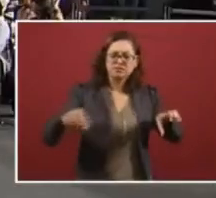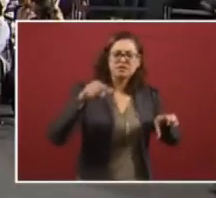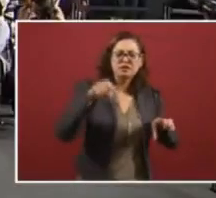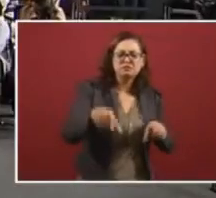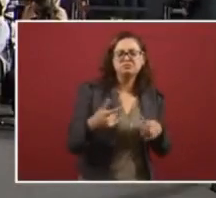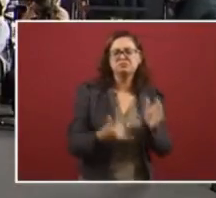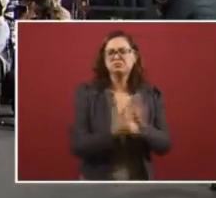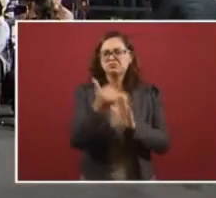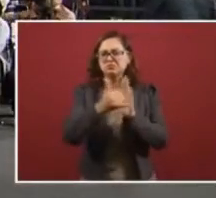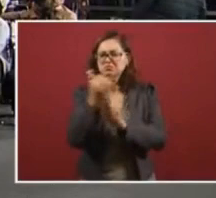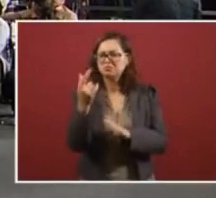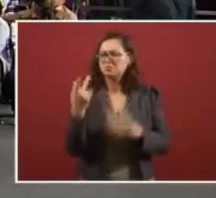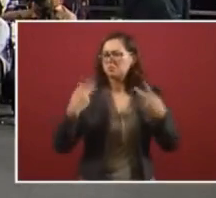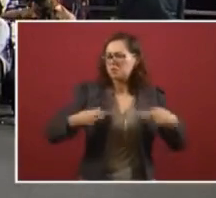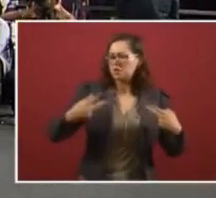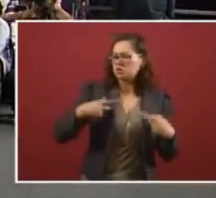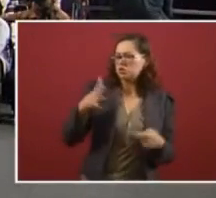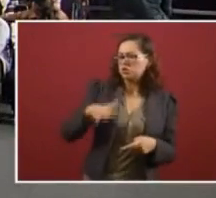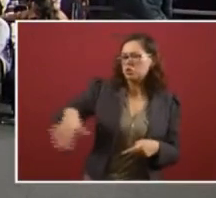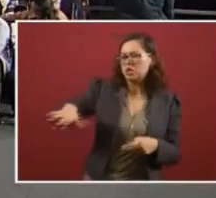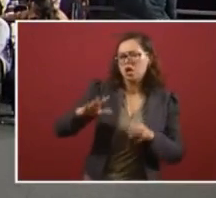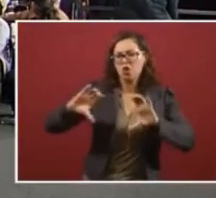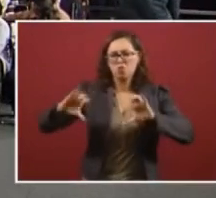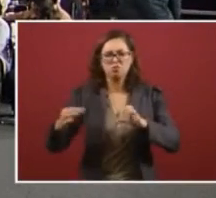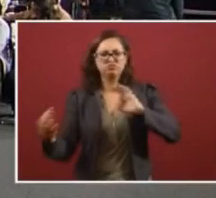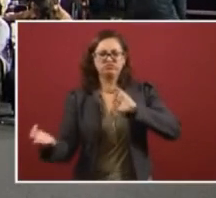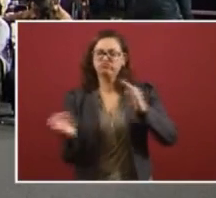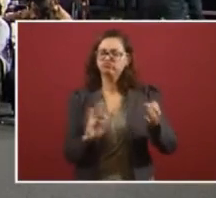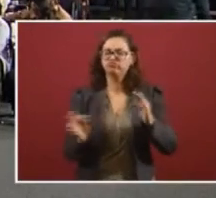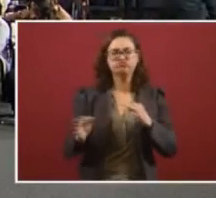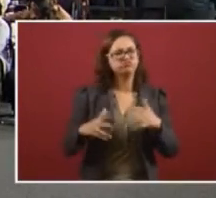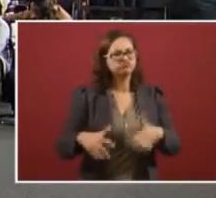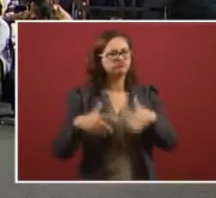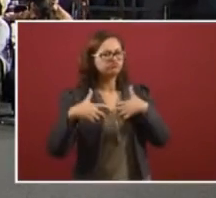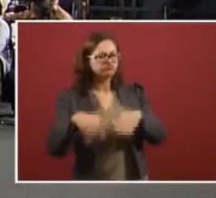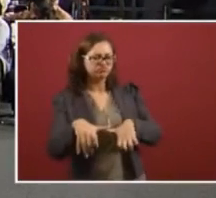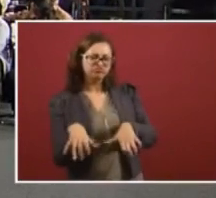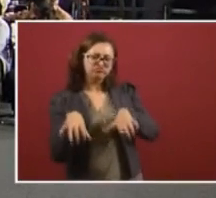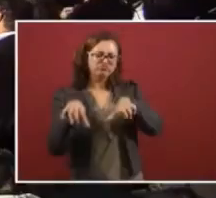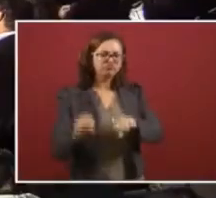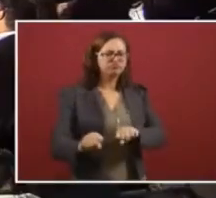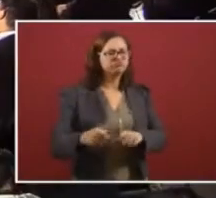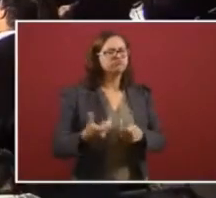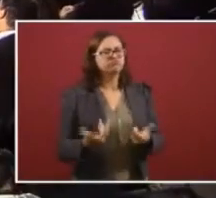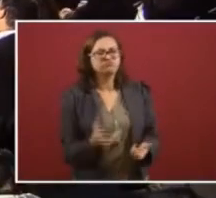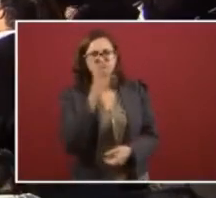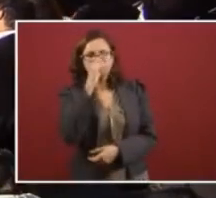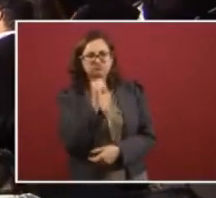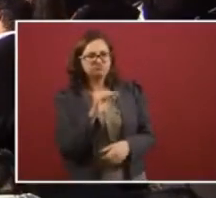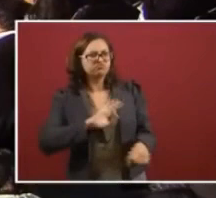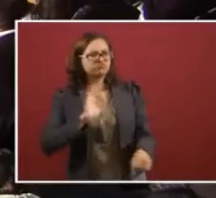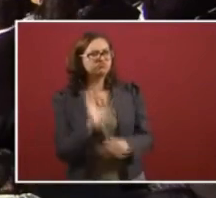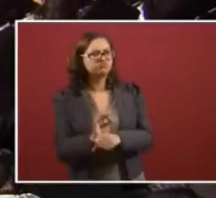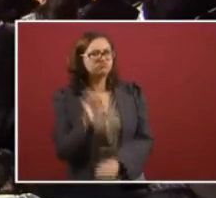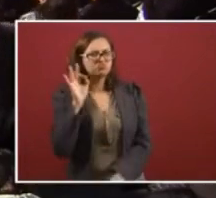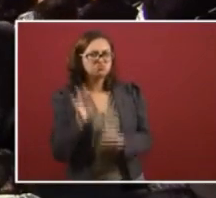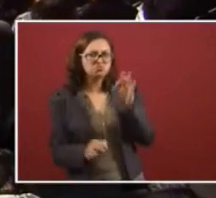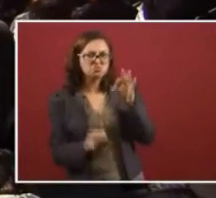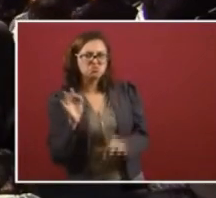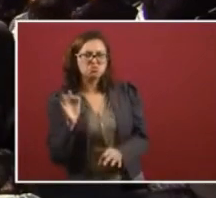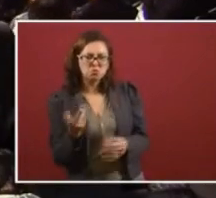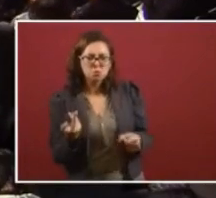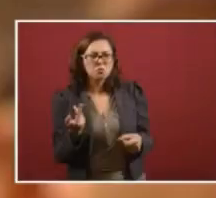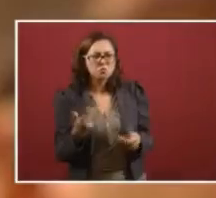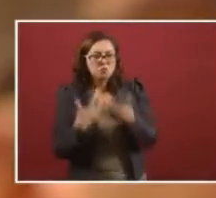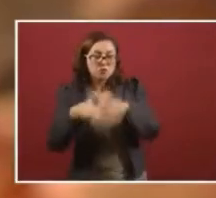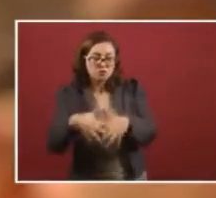What about where people are protesting and saying there's some complaint from the communities and they feel